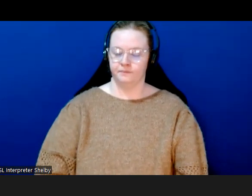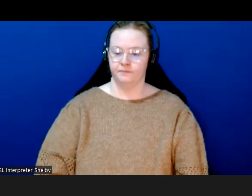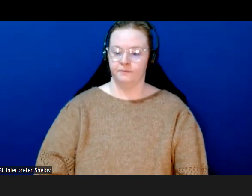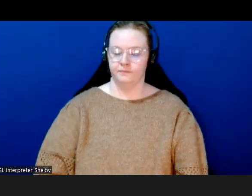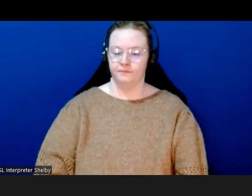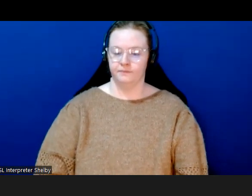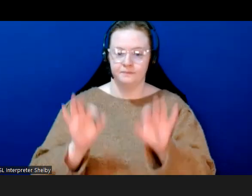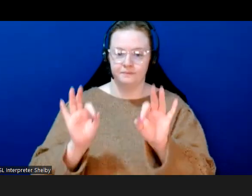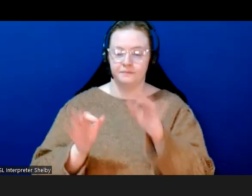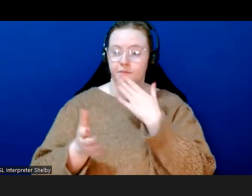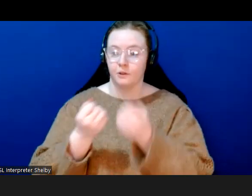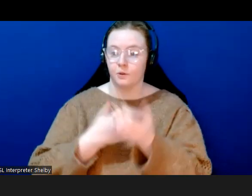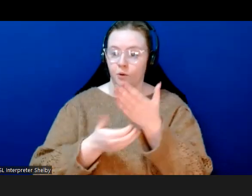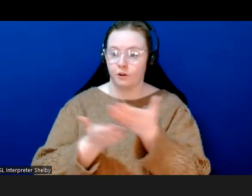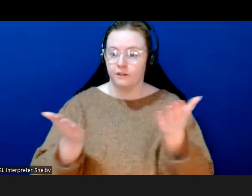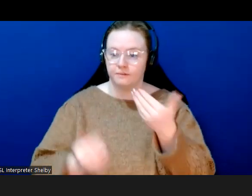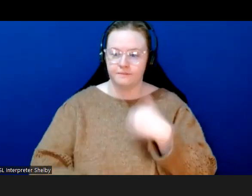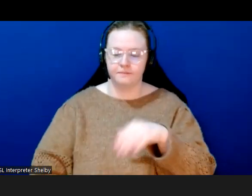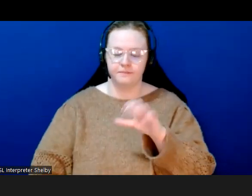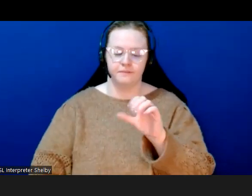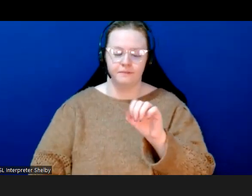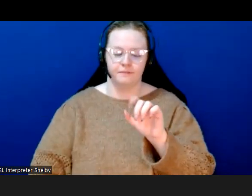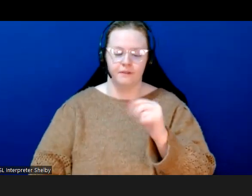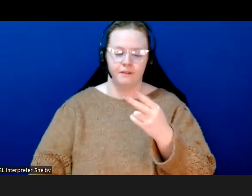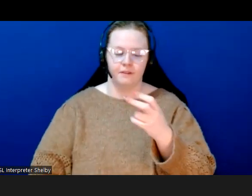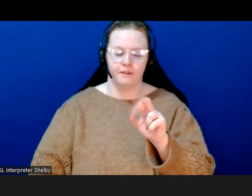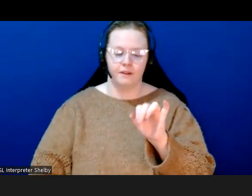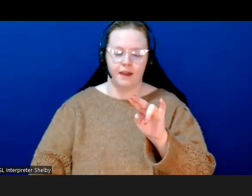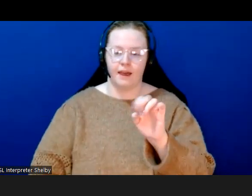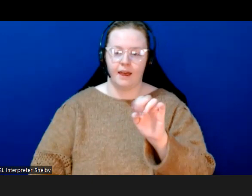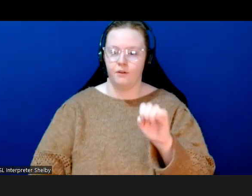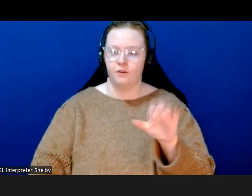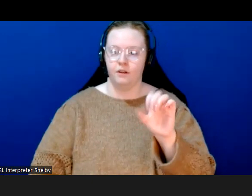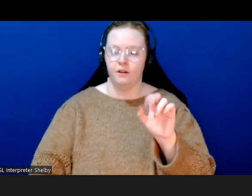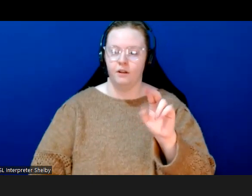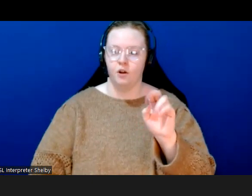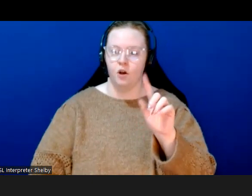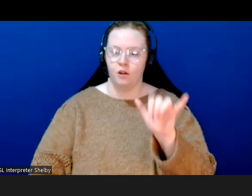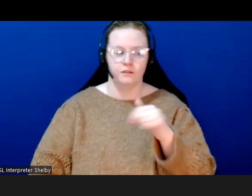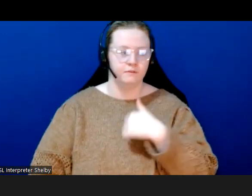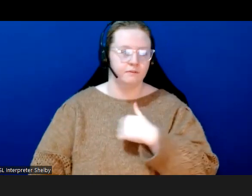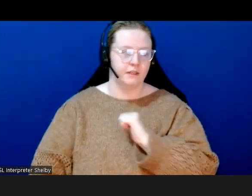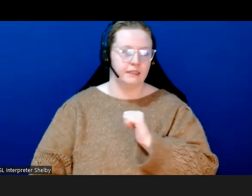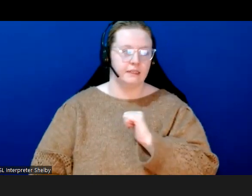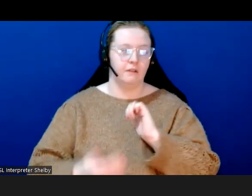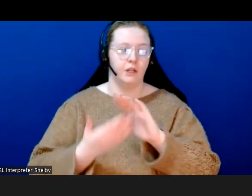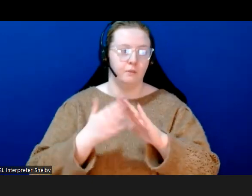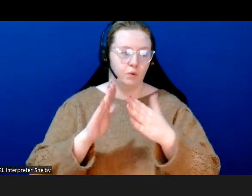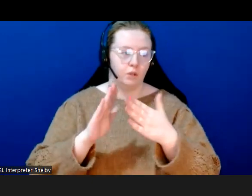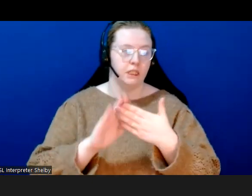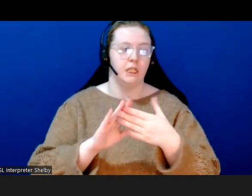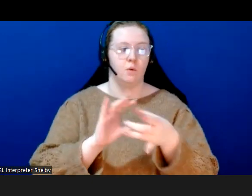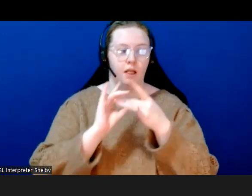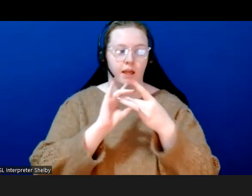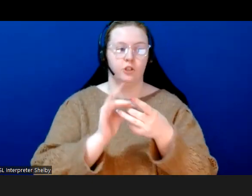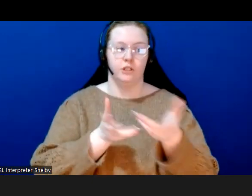Good morning, everybody. My name is Catherine Connolly, and I'm the Community Relations and Engagement Coordinator with Seniors NL. Welcome to Let's Talk